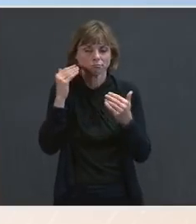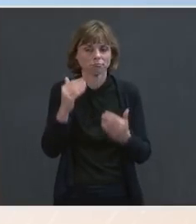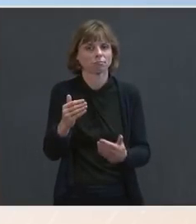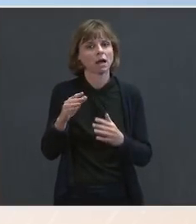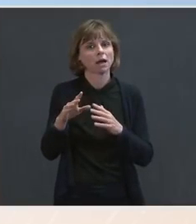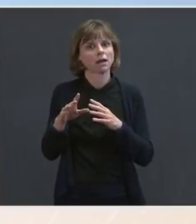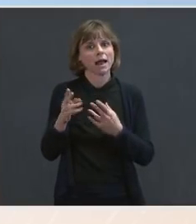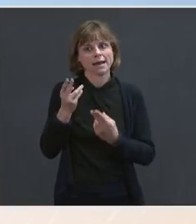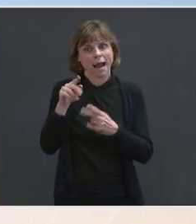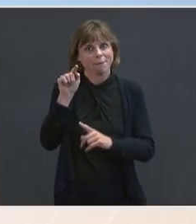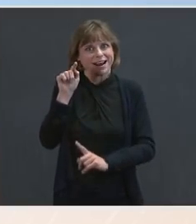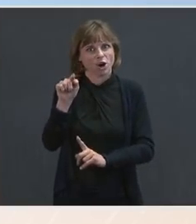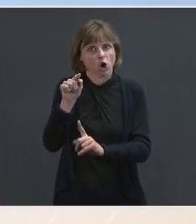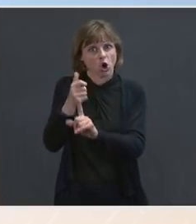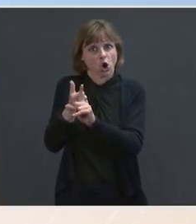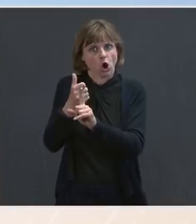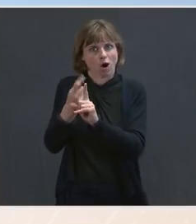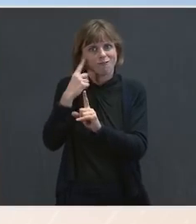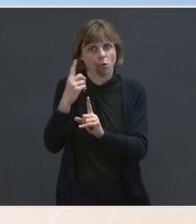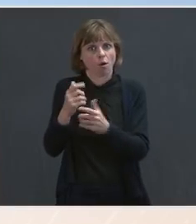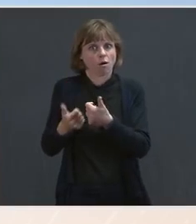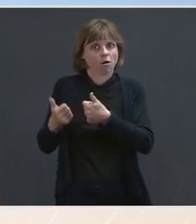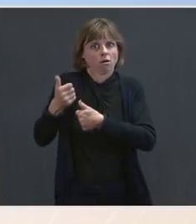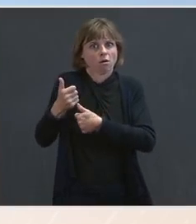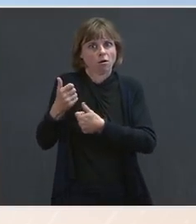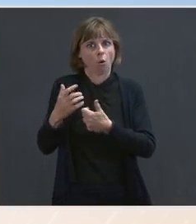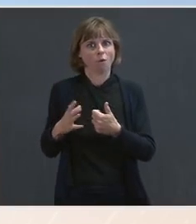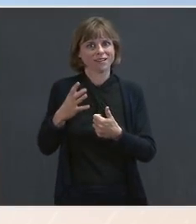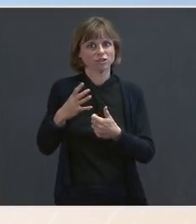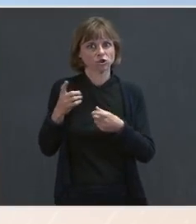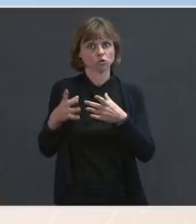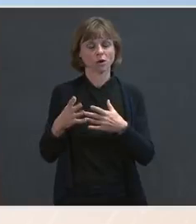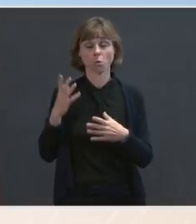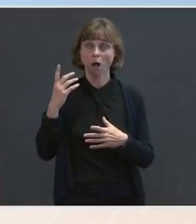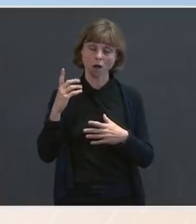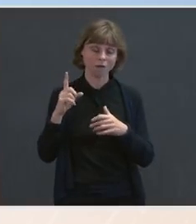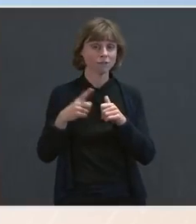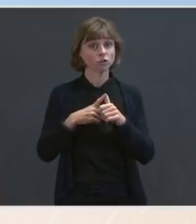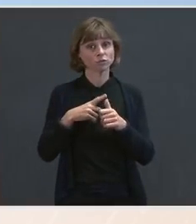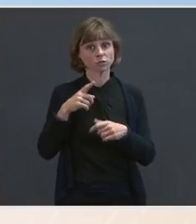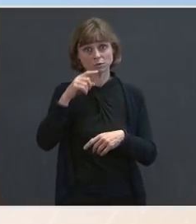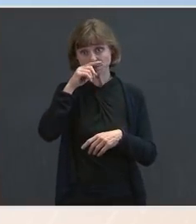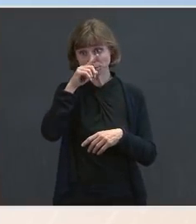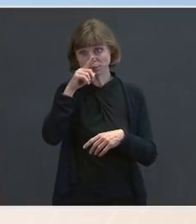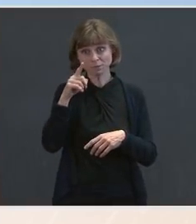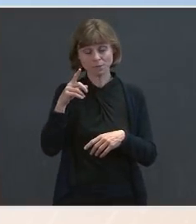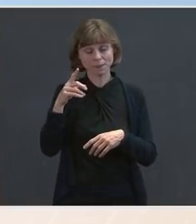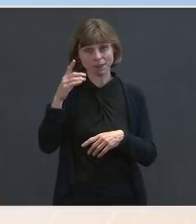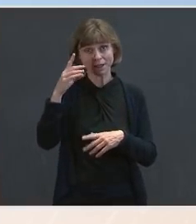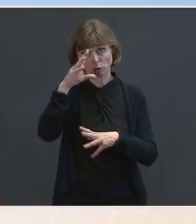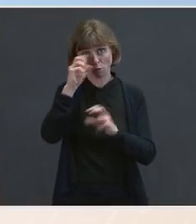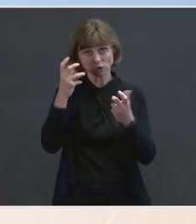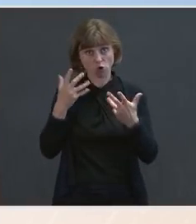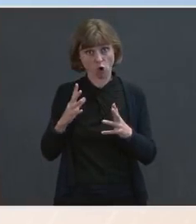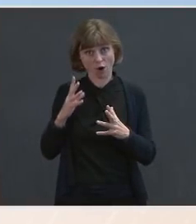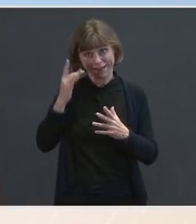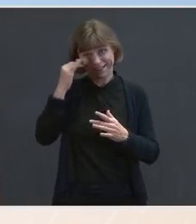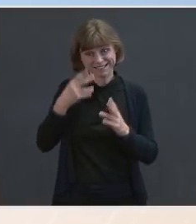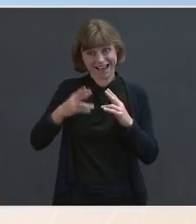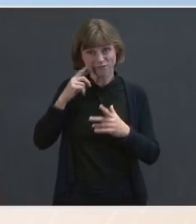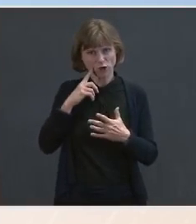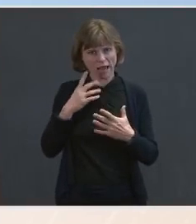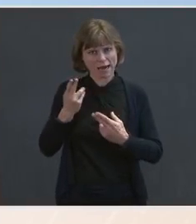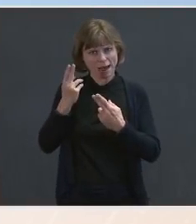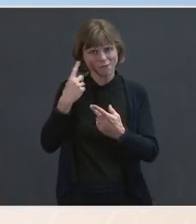to be the official director? Well, the president thinks so highly of her. He nominated her to be the deputy director of OMB, which is